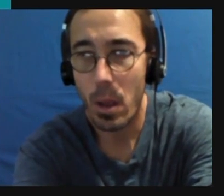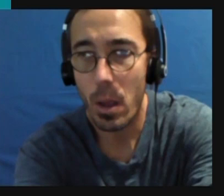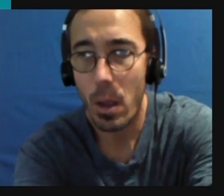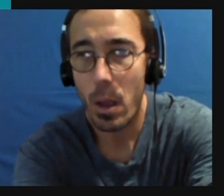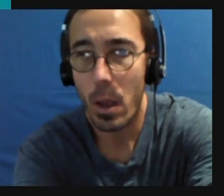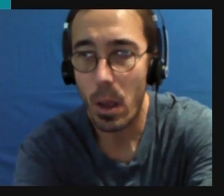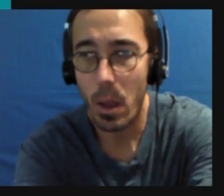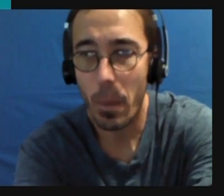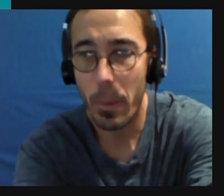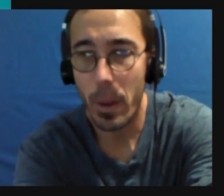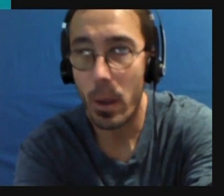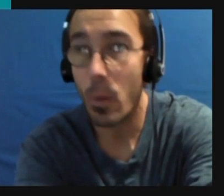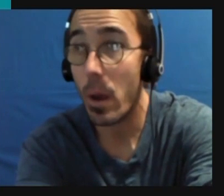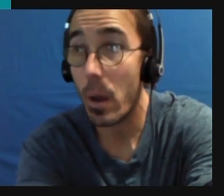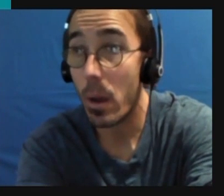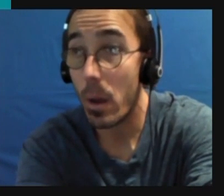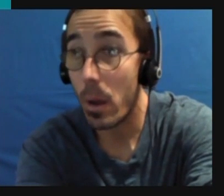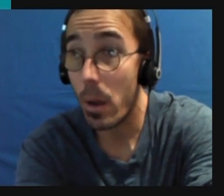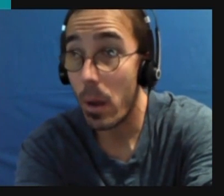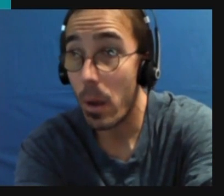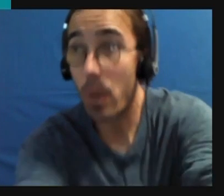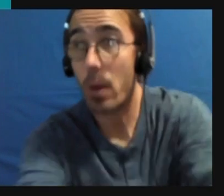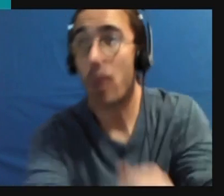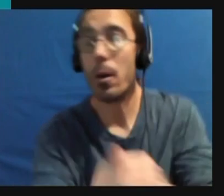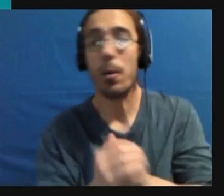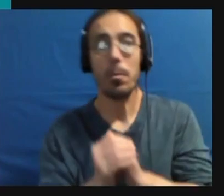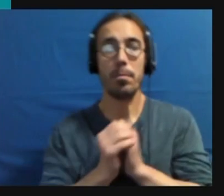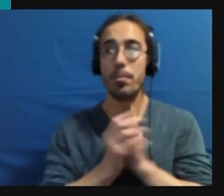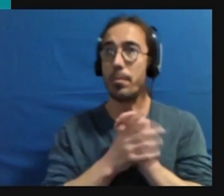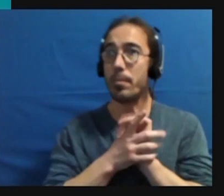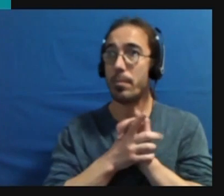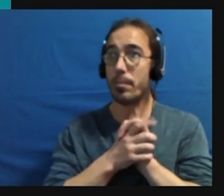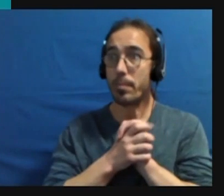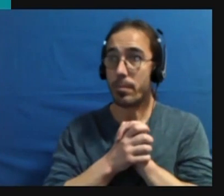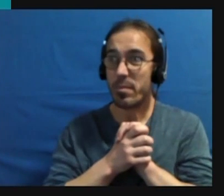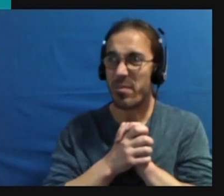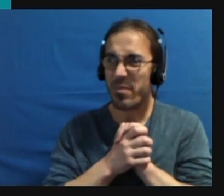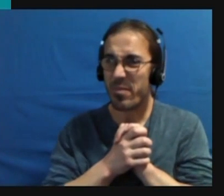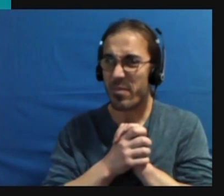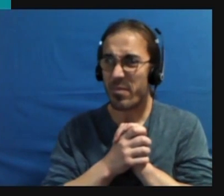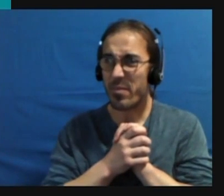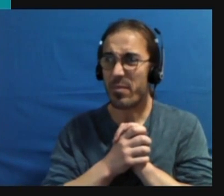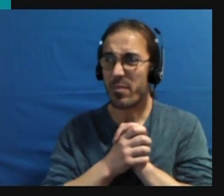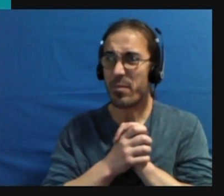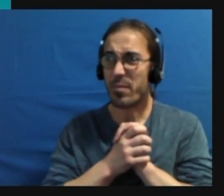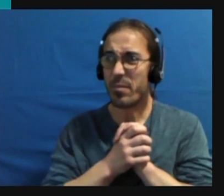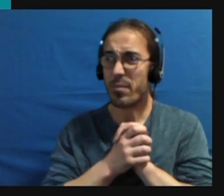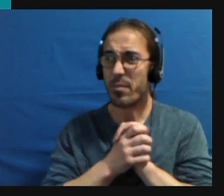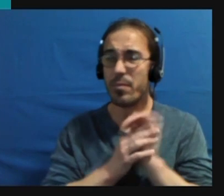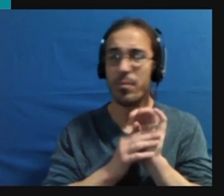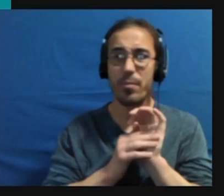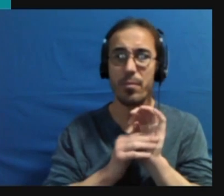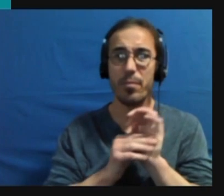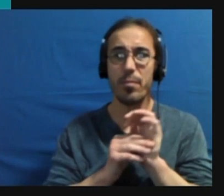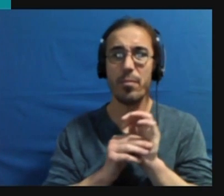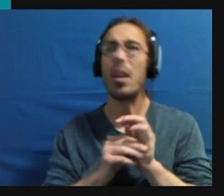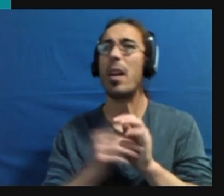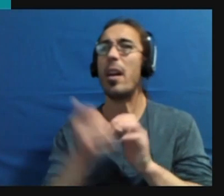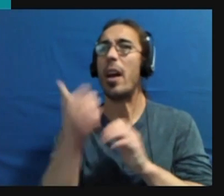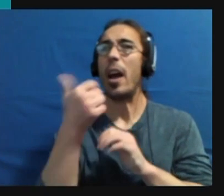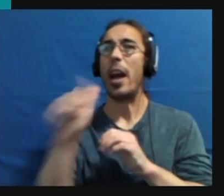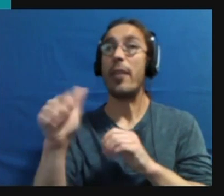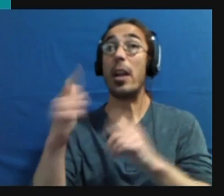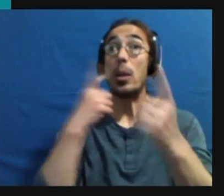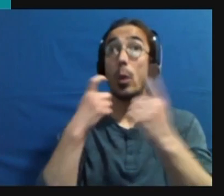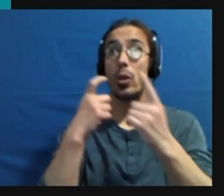I will answer that after the fact because I feel like it will derail the conversation, but I will answer it at the end of the